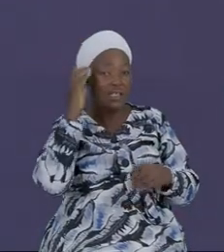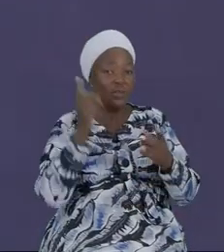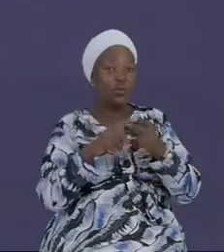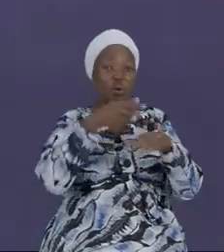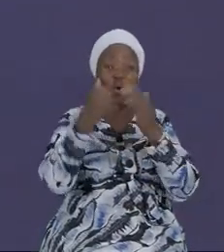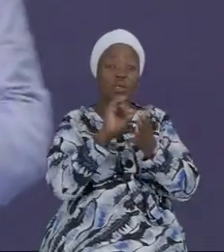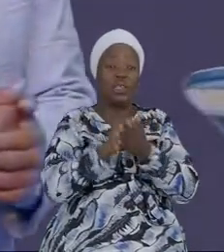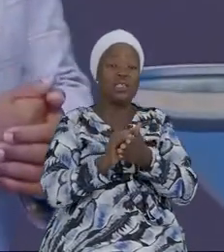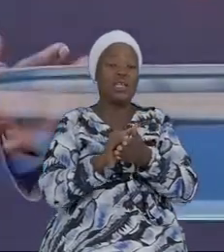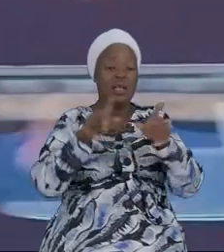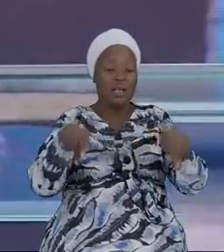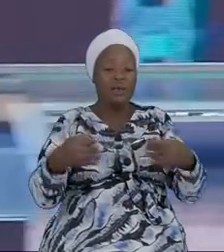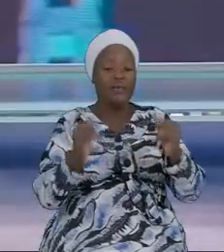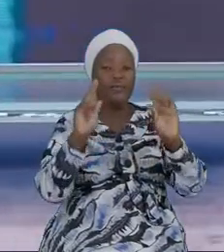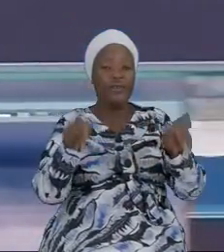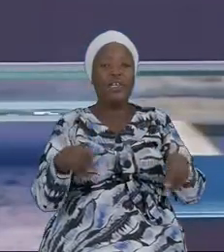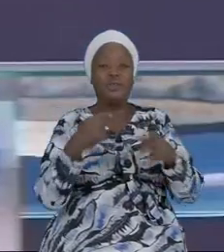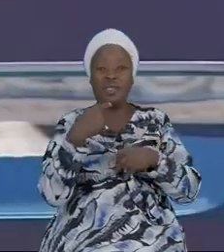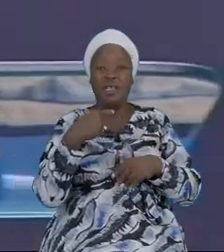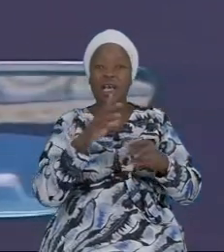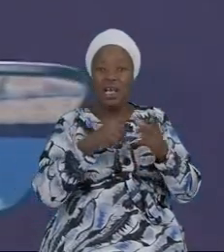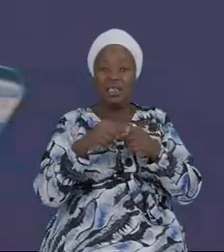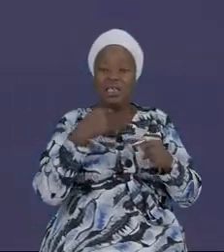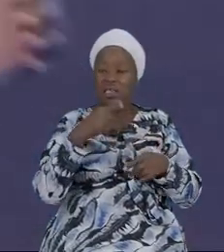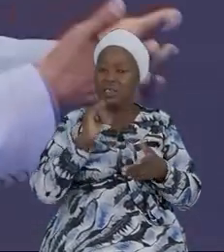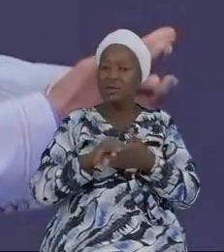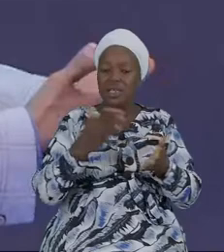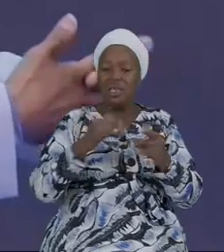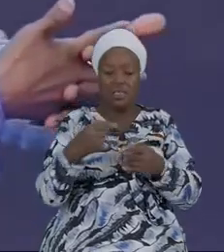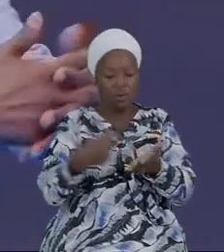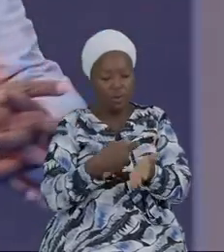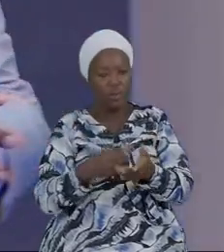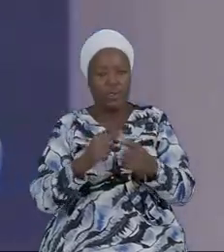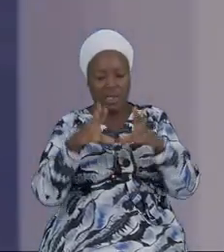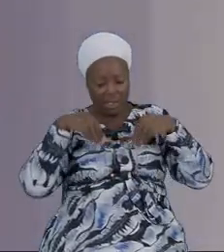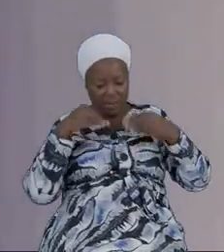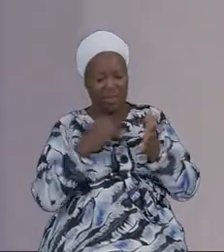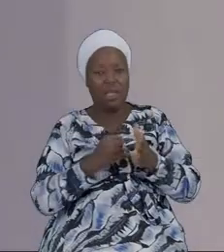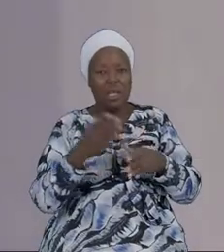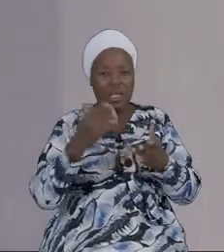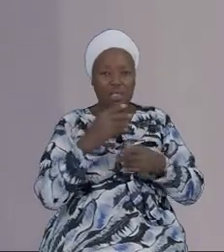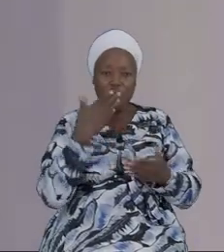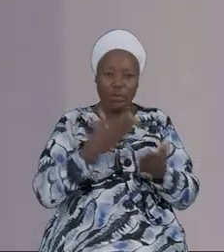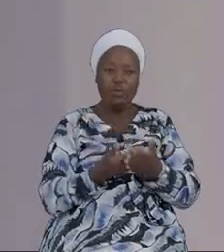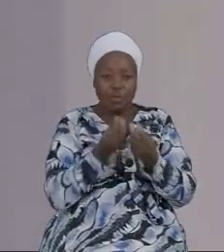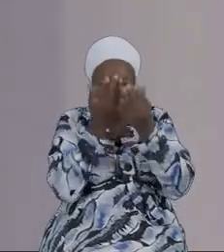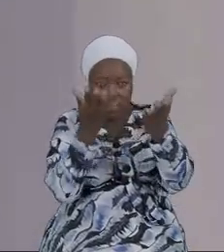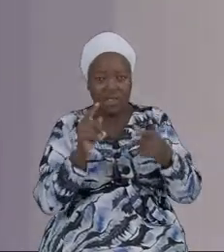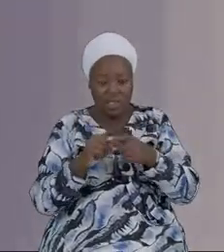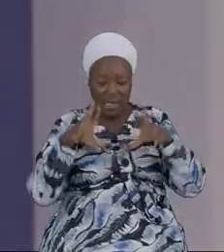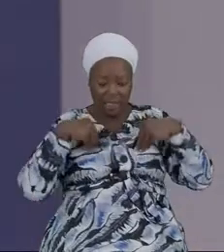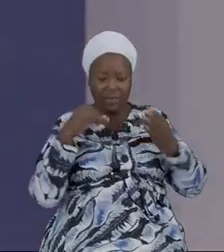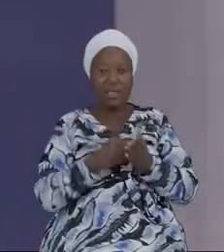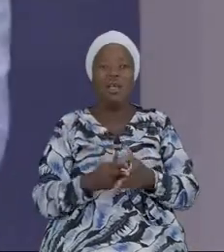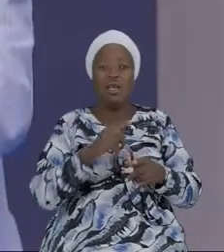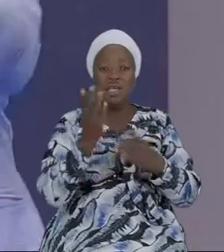Philip spake. When he told them, here is the gospel, they accepted. When he told them, here is the good news, they accepted. When he told